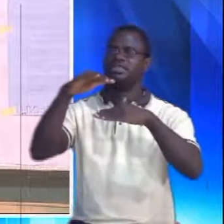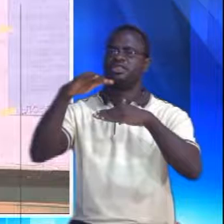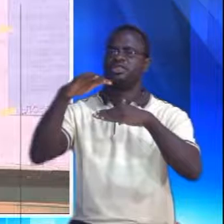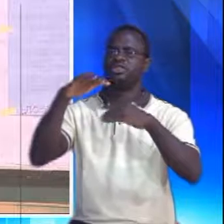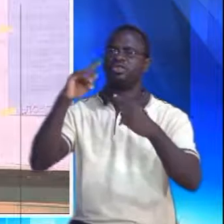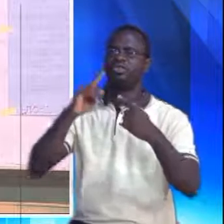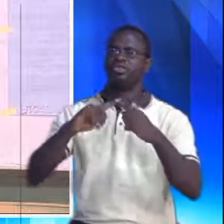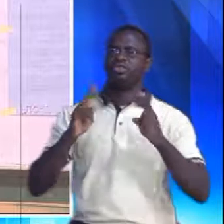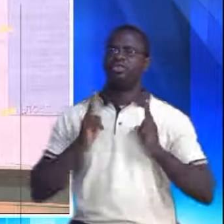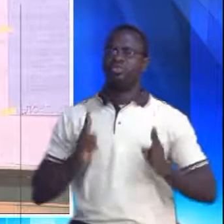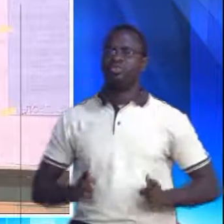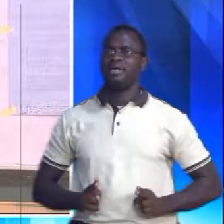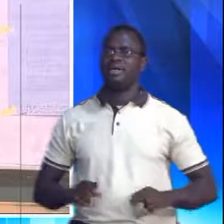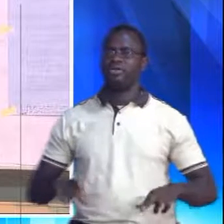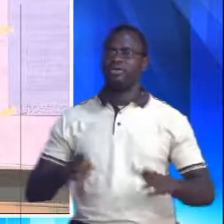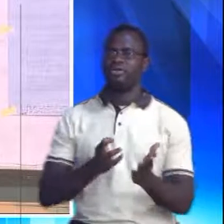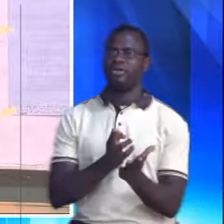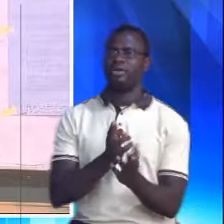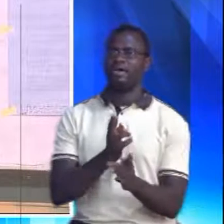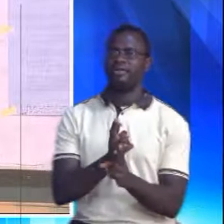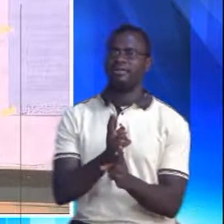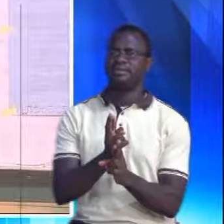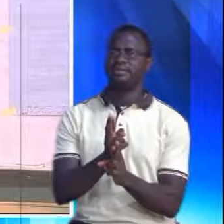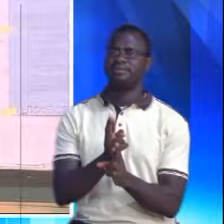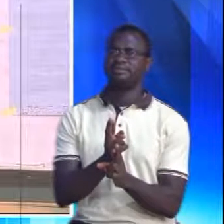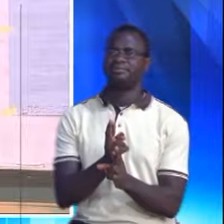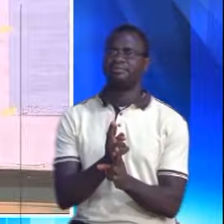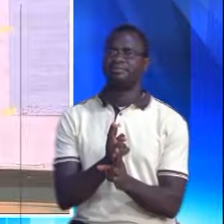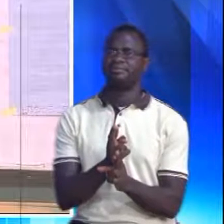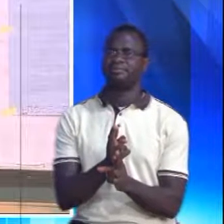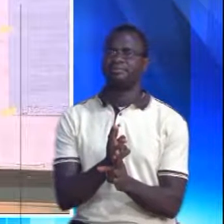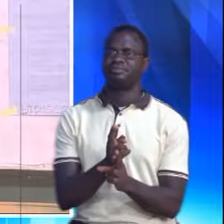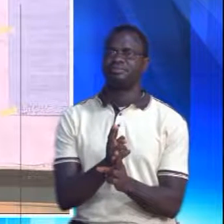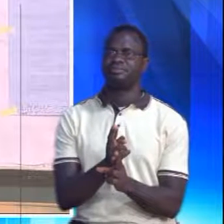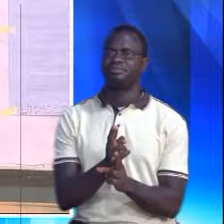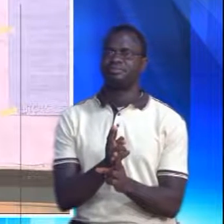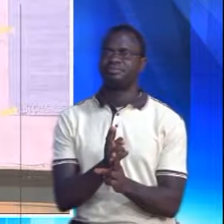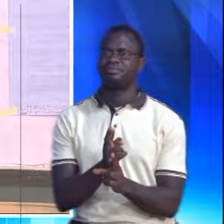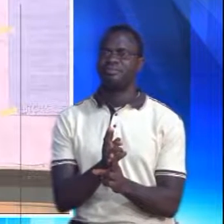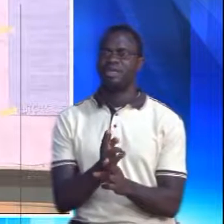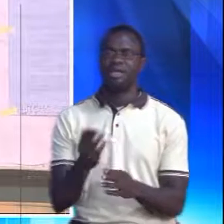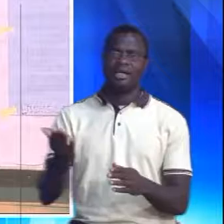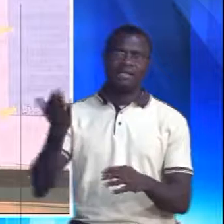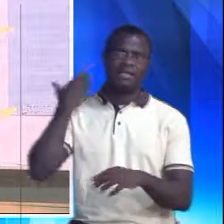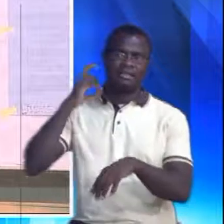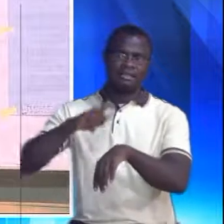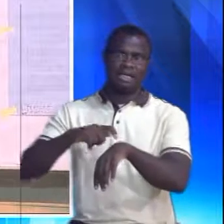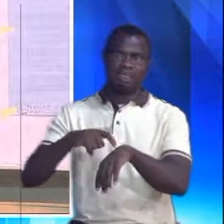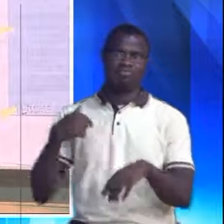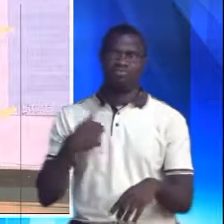freedoms and liberties that every free citizen